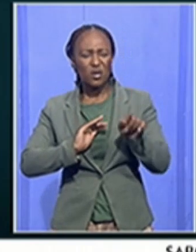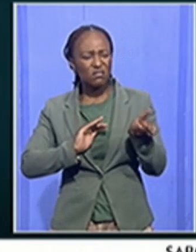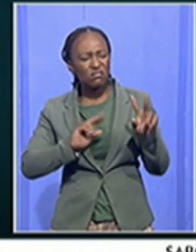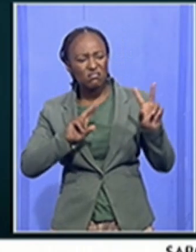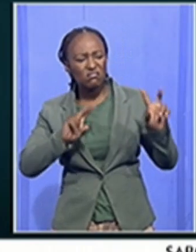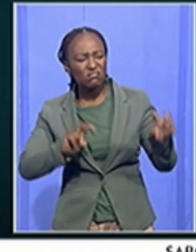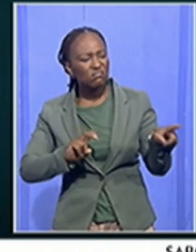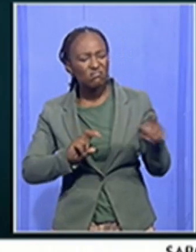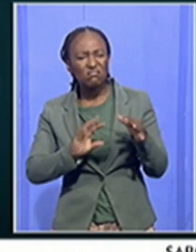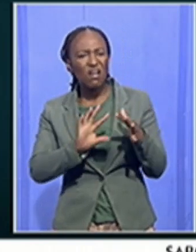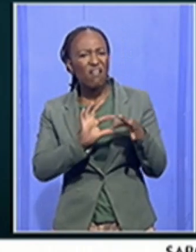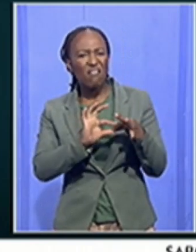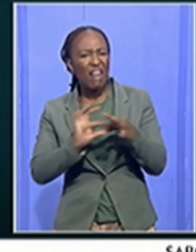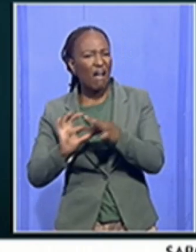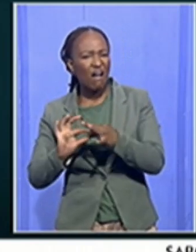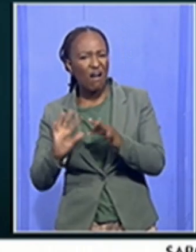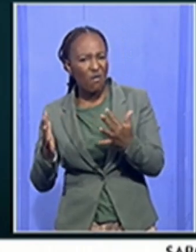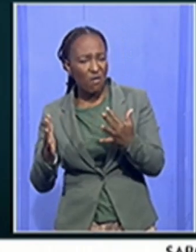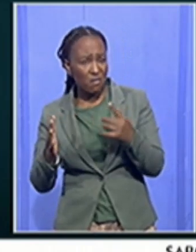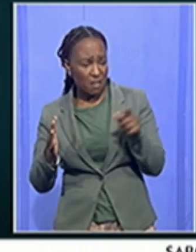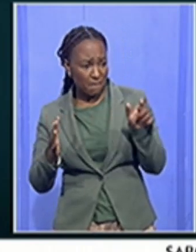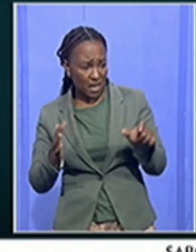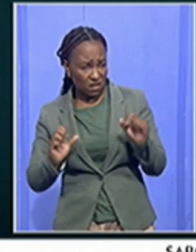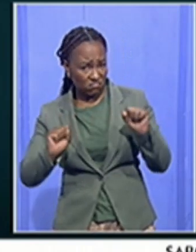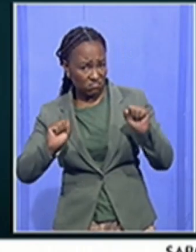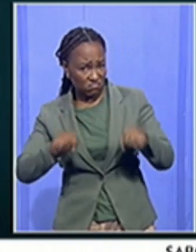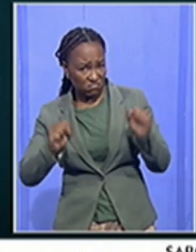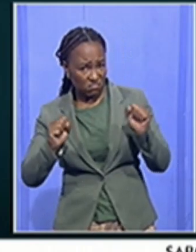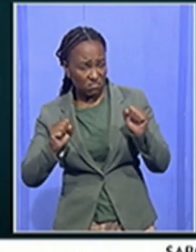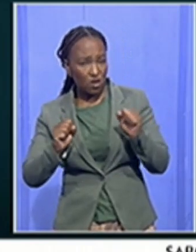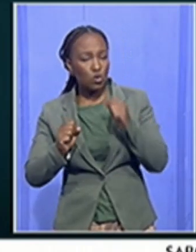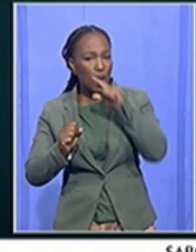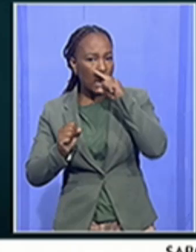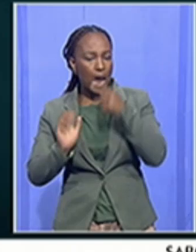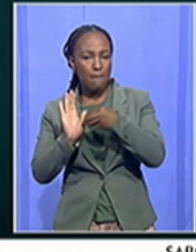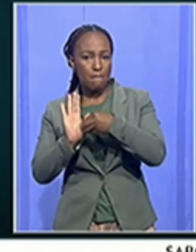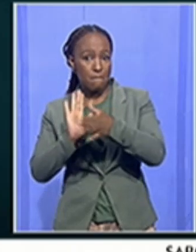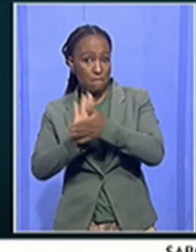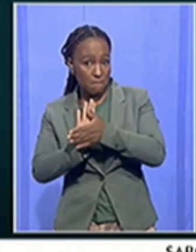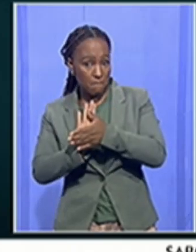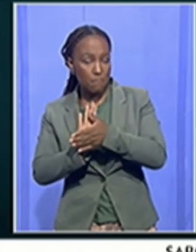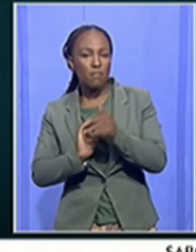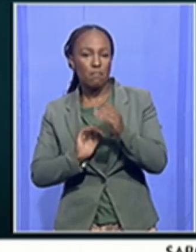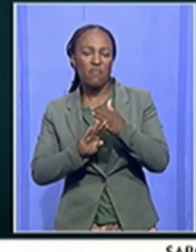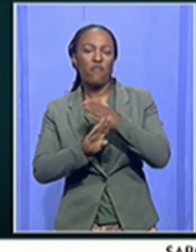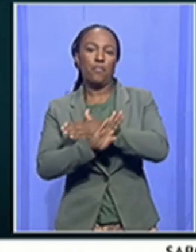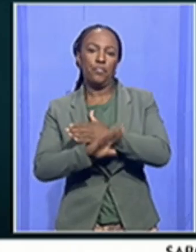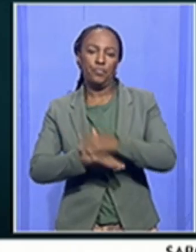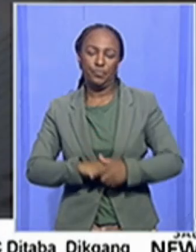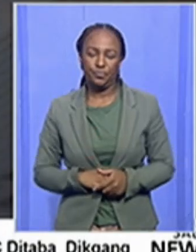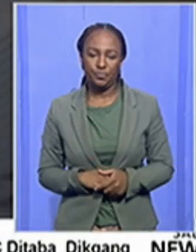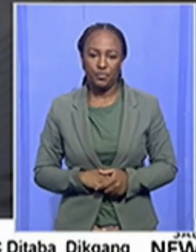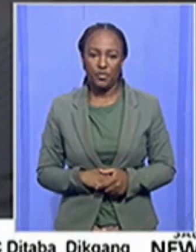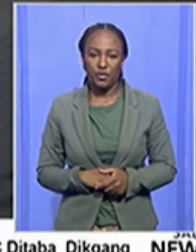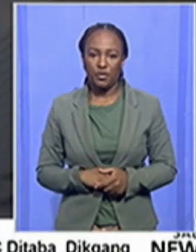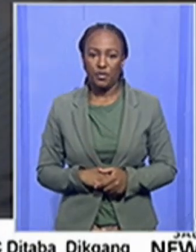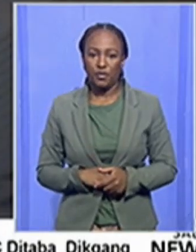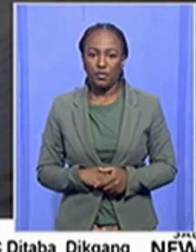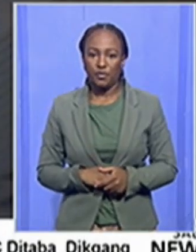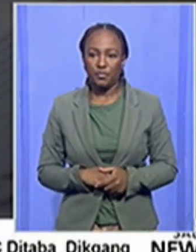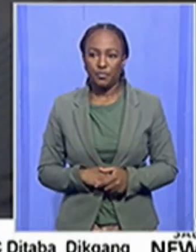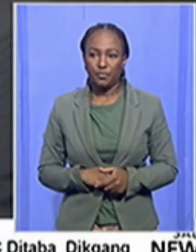le yena le gore o dumetše go mo ngwadiša mo insuranceng goba bjang. Seponesa